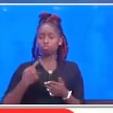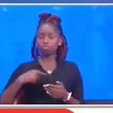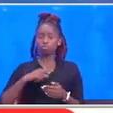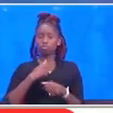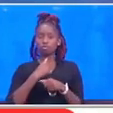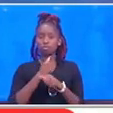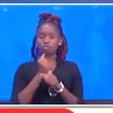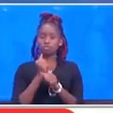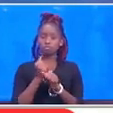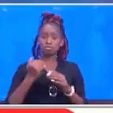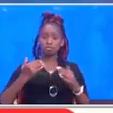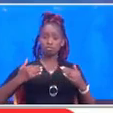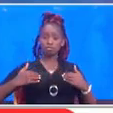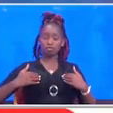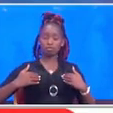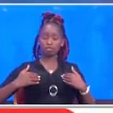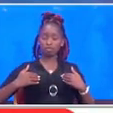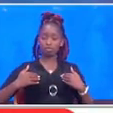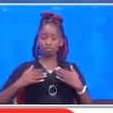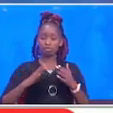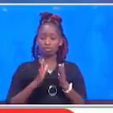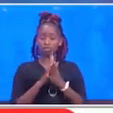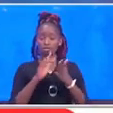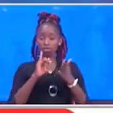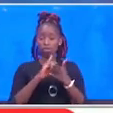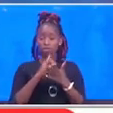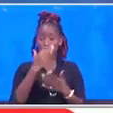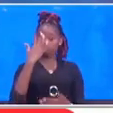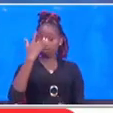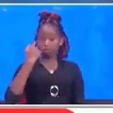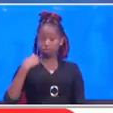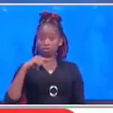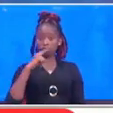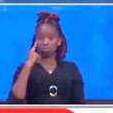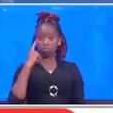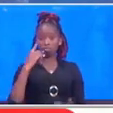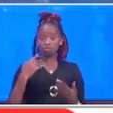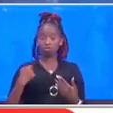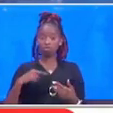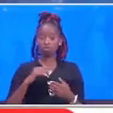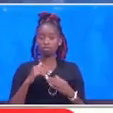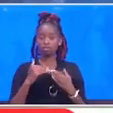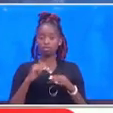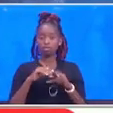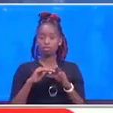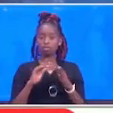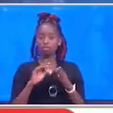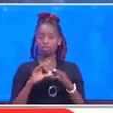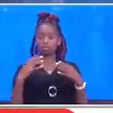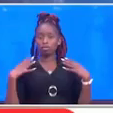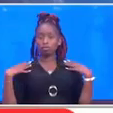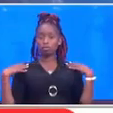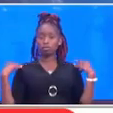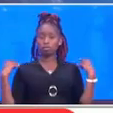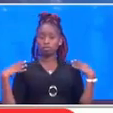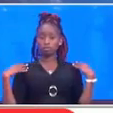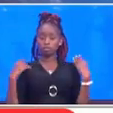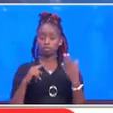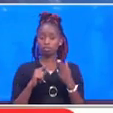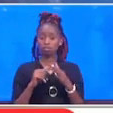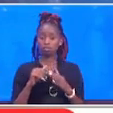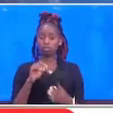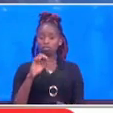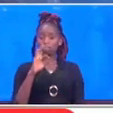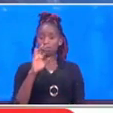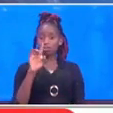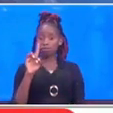tumecreate na ndio maana unaona tunatoka 3-1 nawaza na